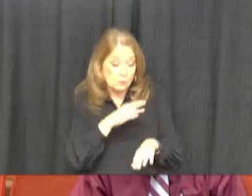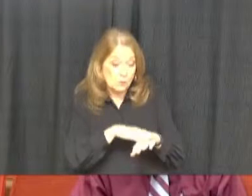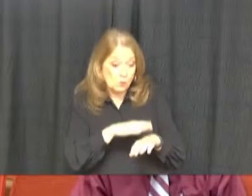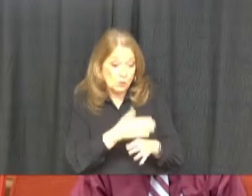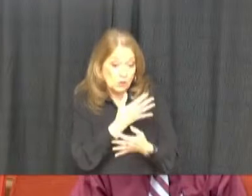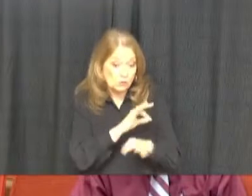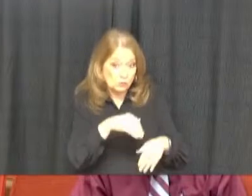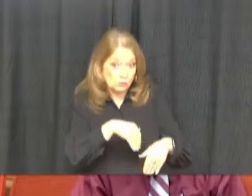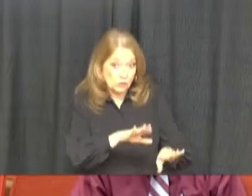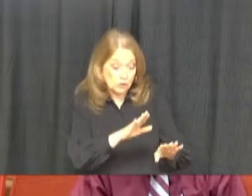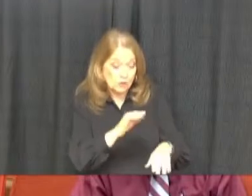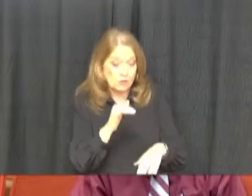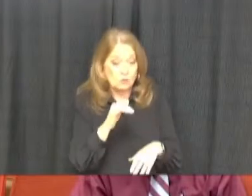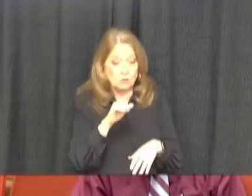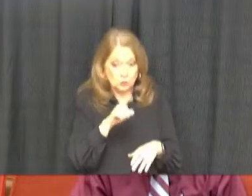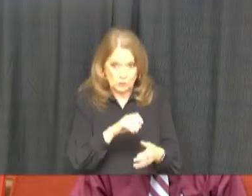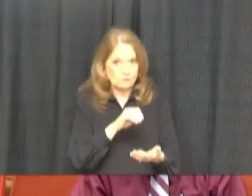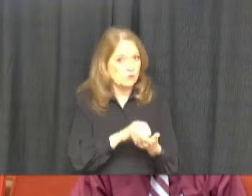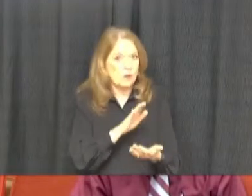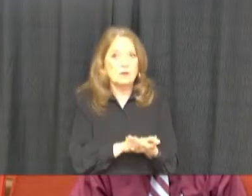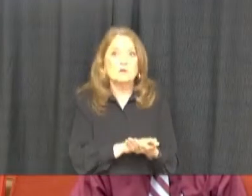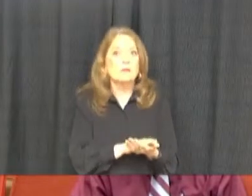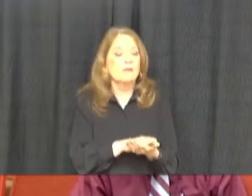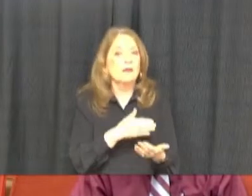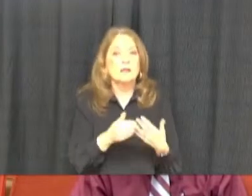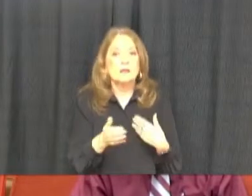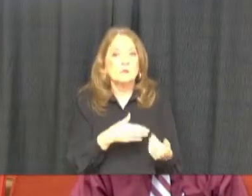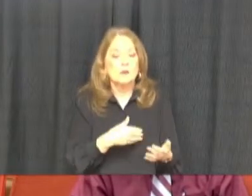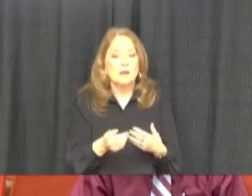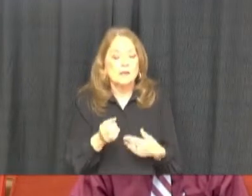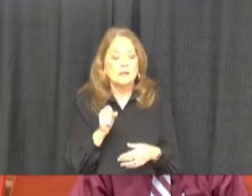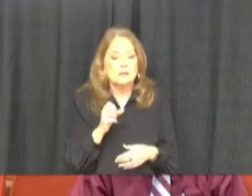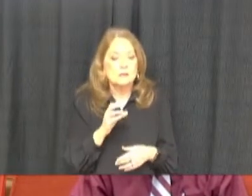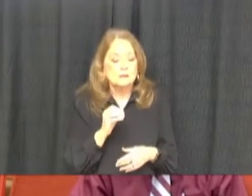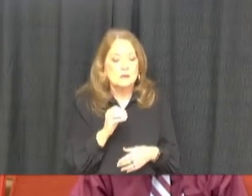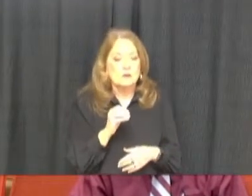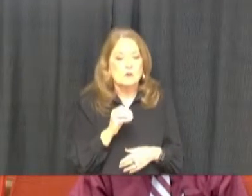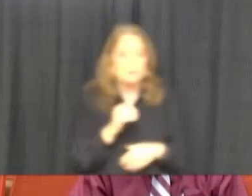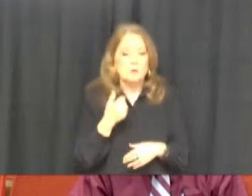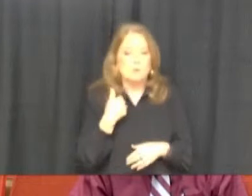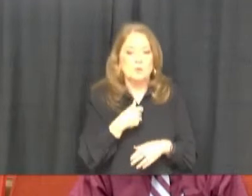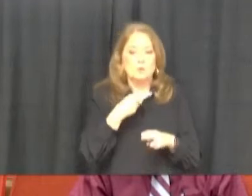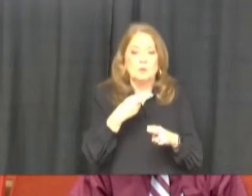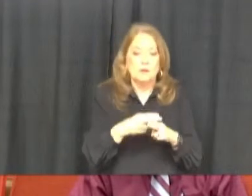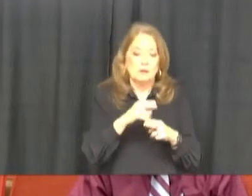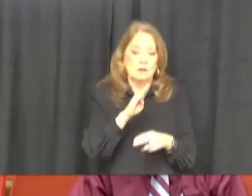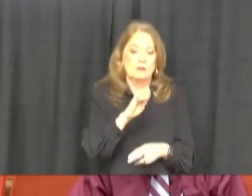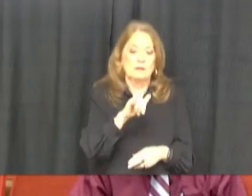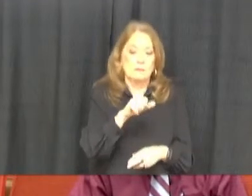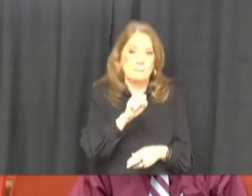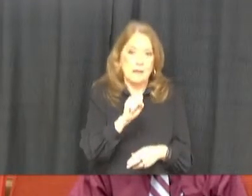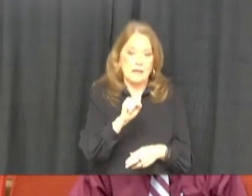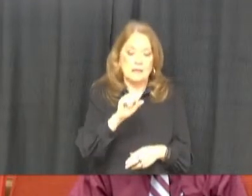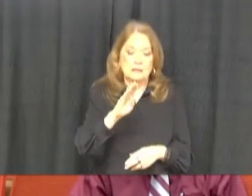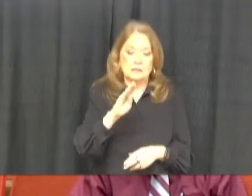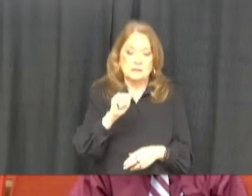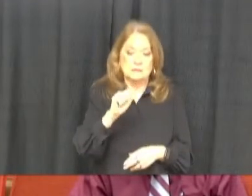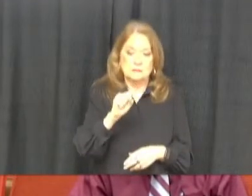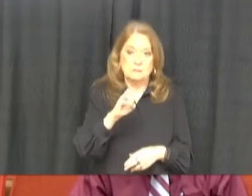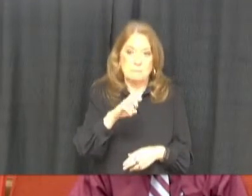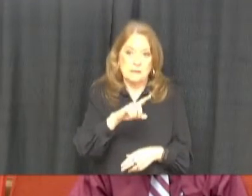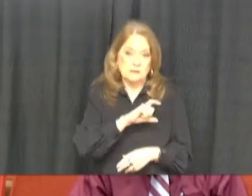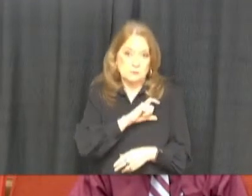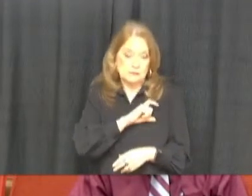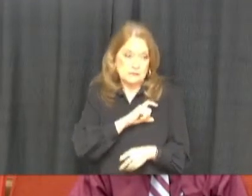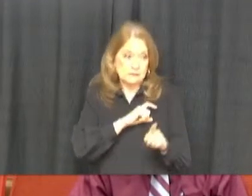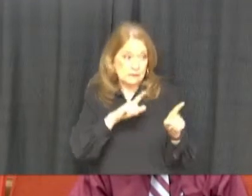go, they have to document that stop. So those, we call it bias-based policing. Lieutenant Gill